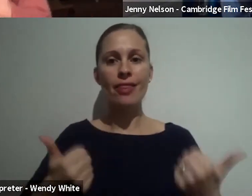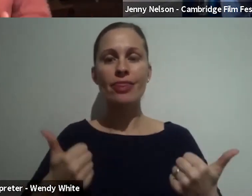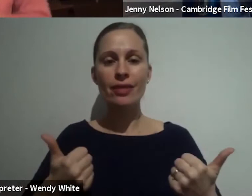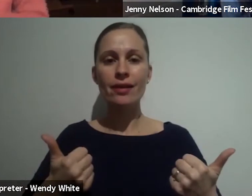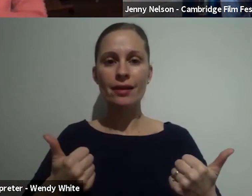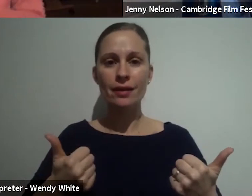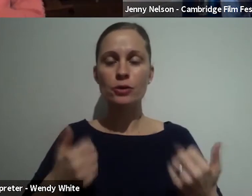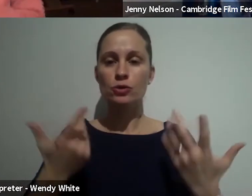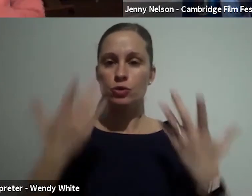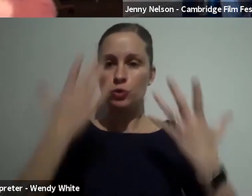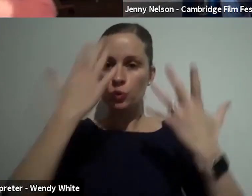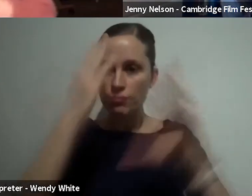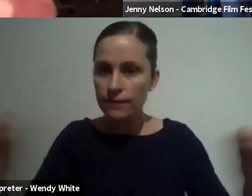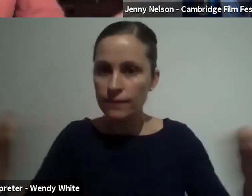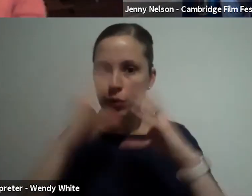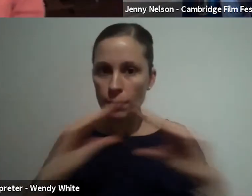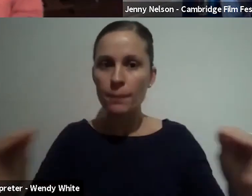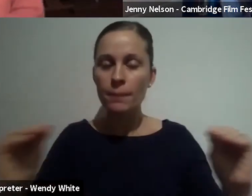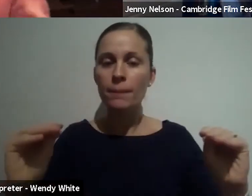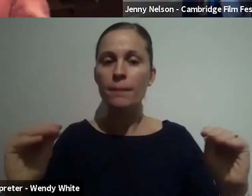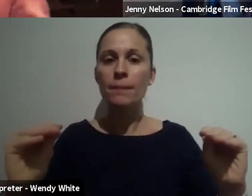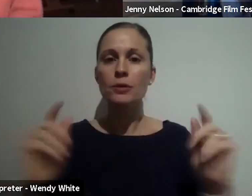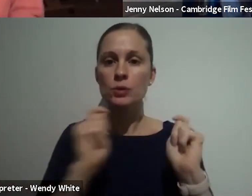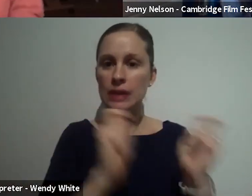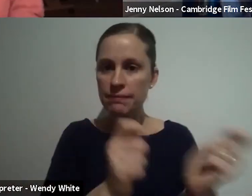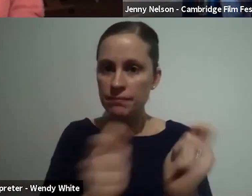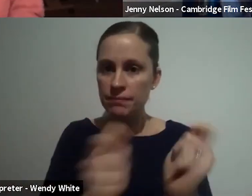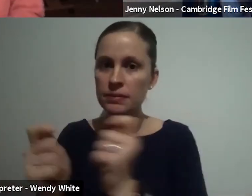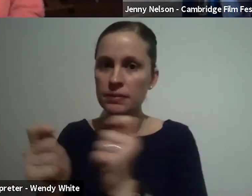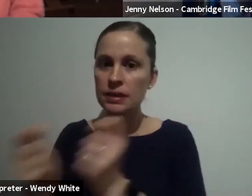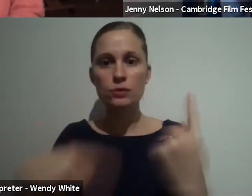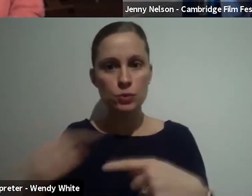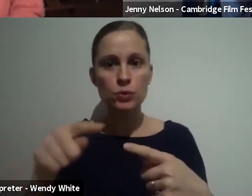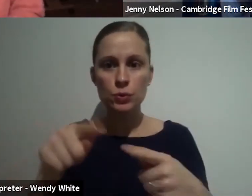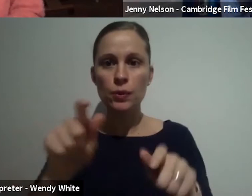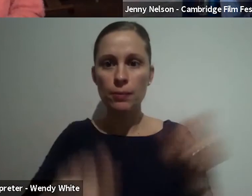to inform and to give tools to the people